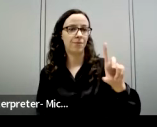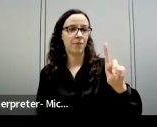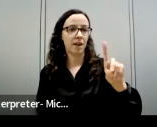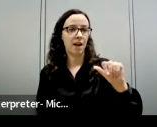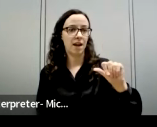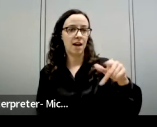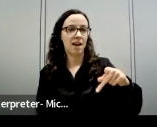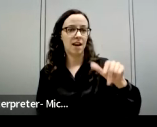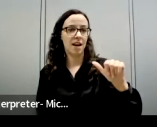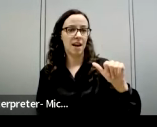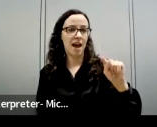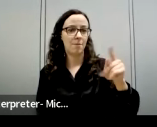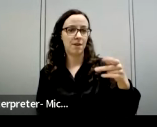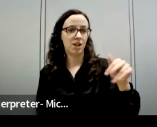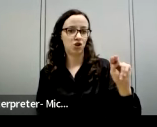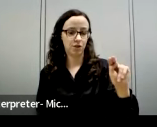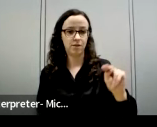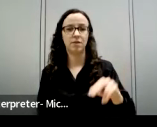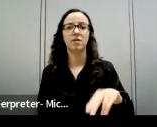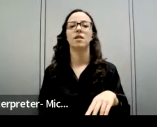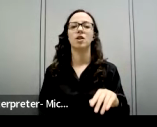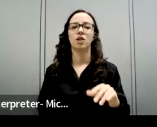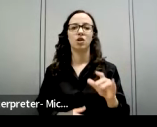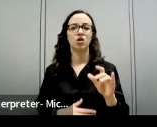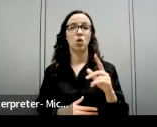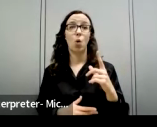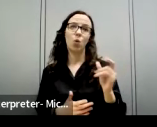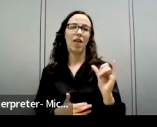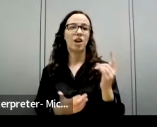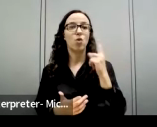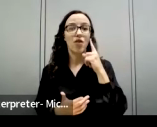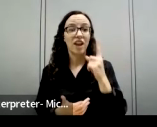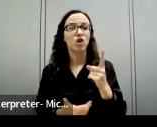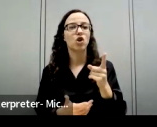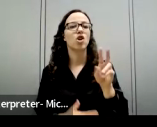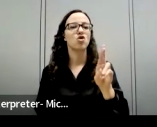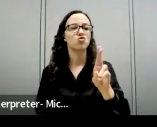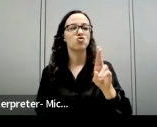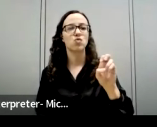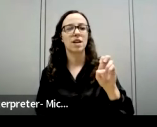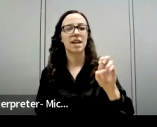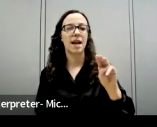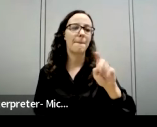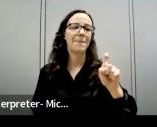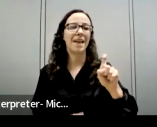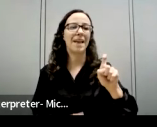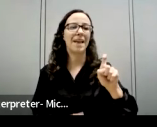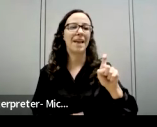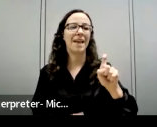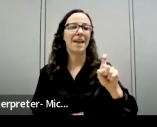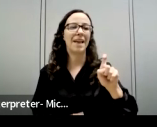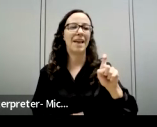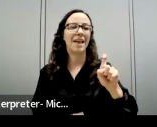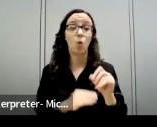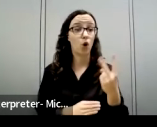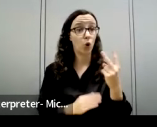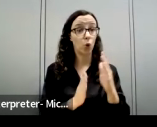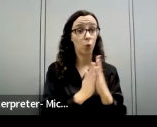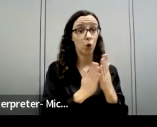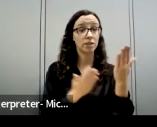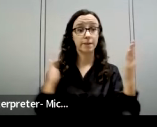Cristal mentioned, we might be like, I'm going to remix this book by mixing it up, or by, getting two books and mixing the chapters